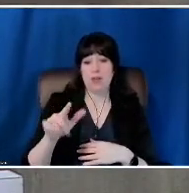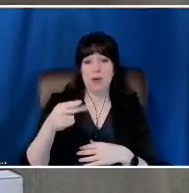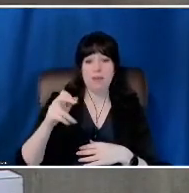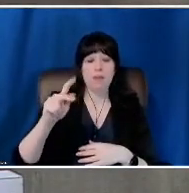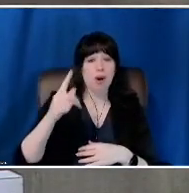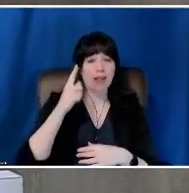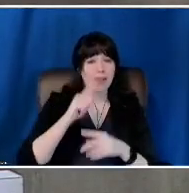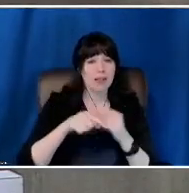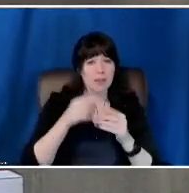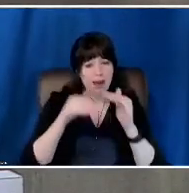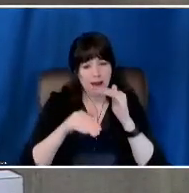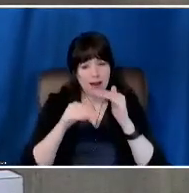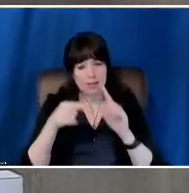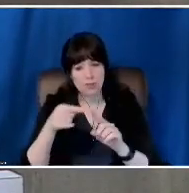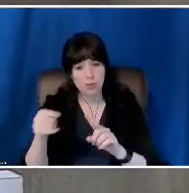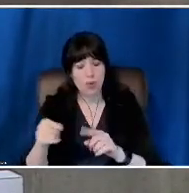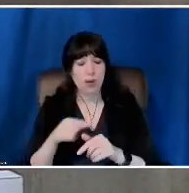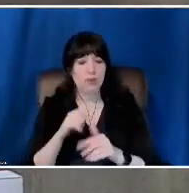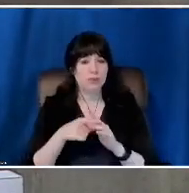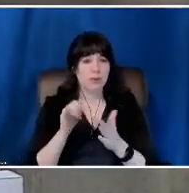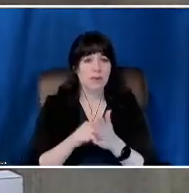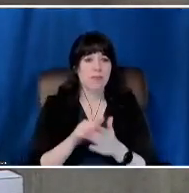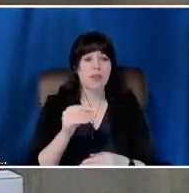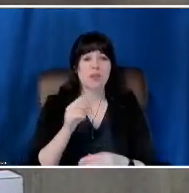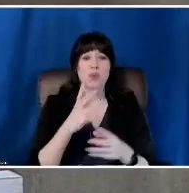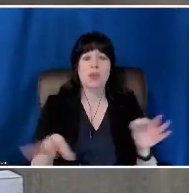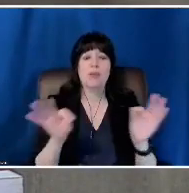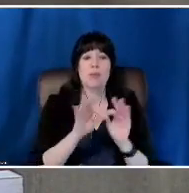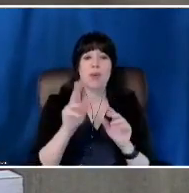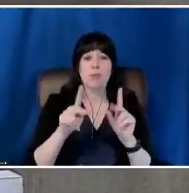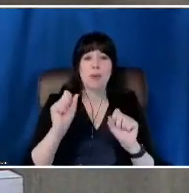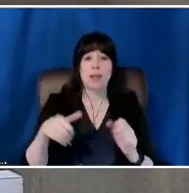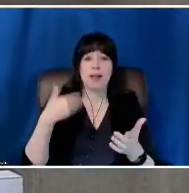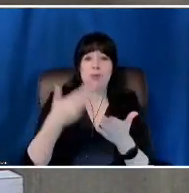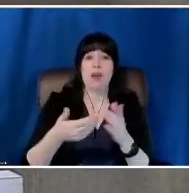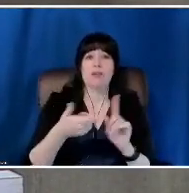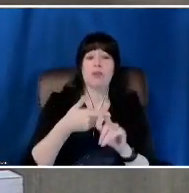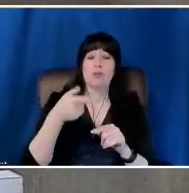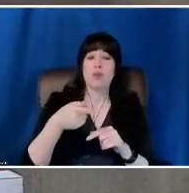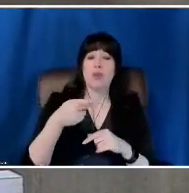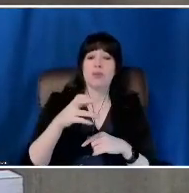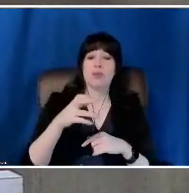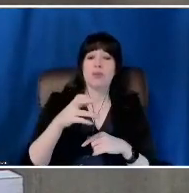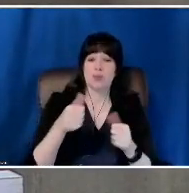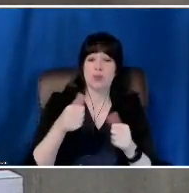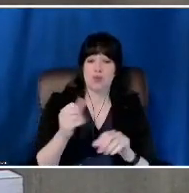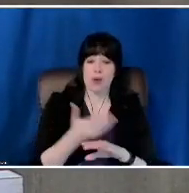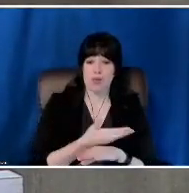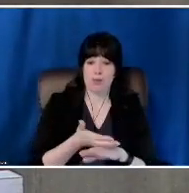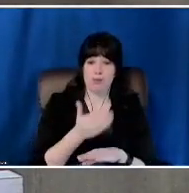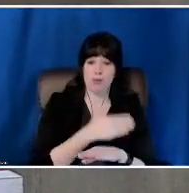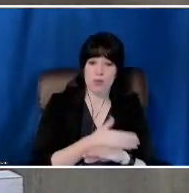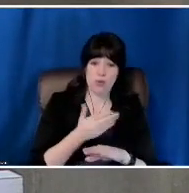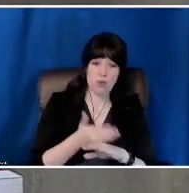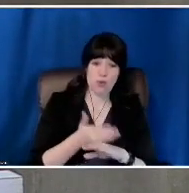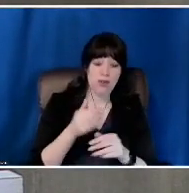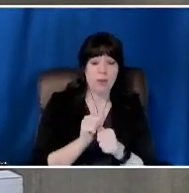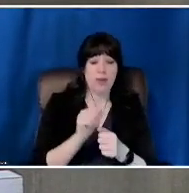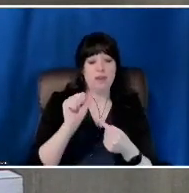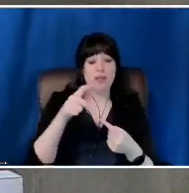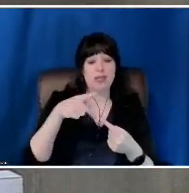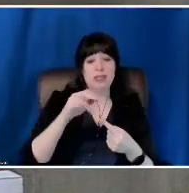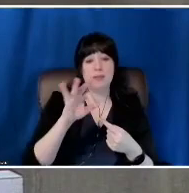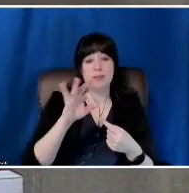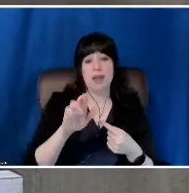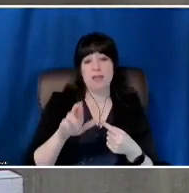And it's really important that we make sure people can get to the parks. And then as we try and improve them, using our different sources of funding, whether it's SPIF, CIP, or other